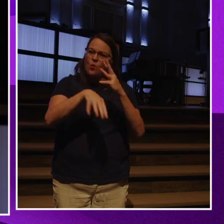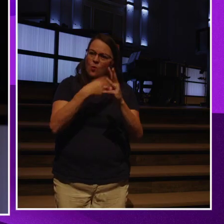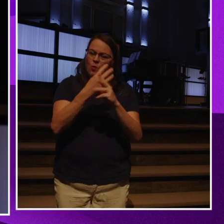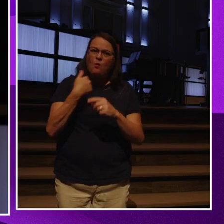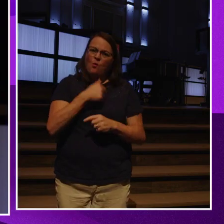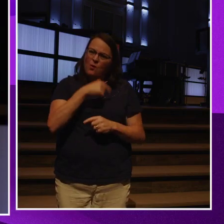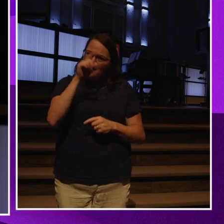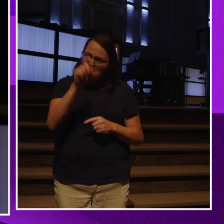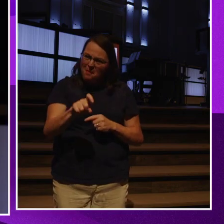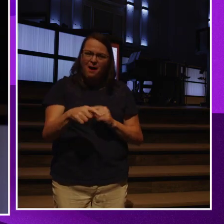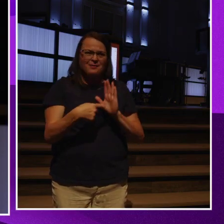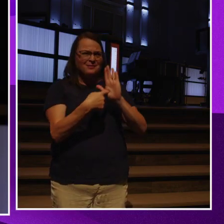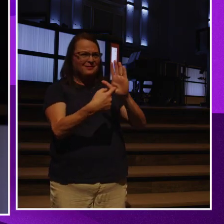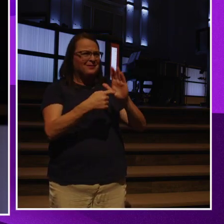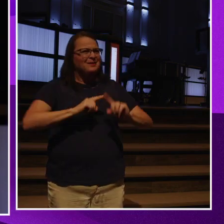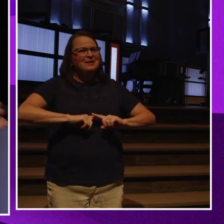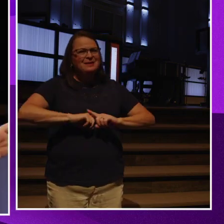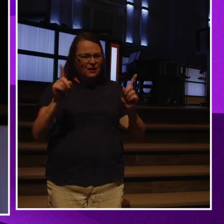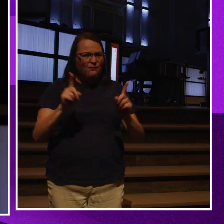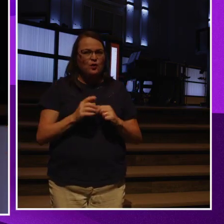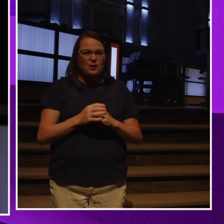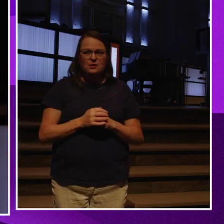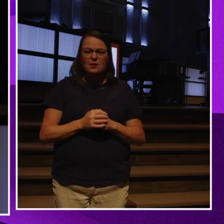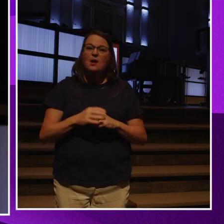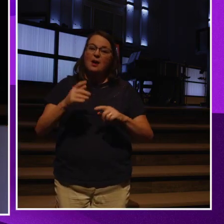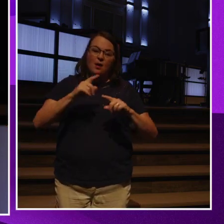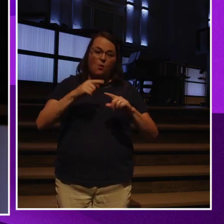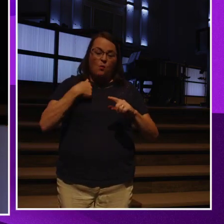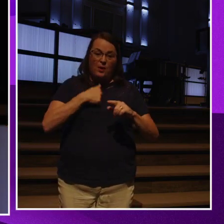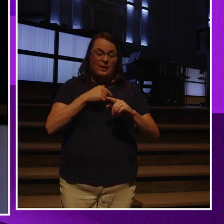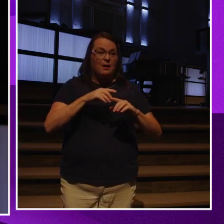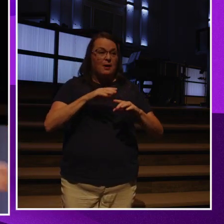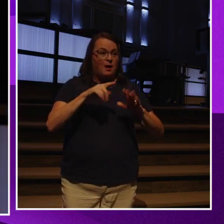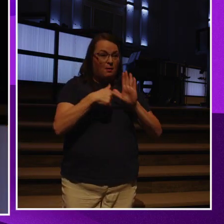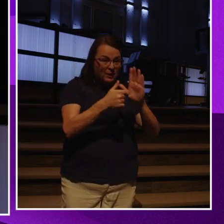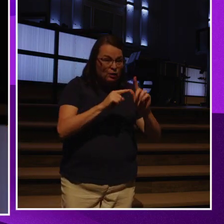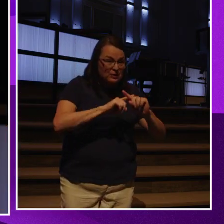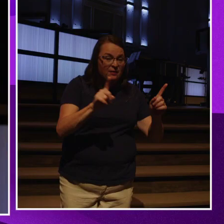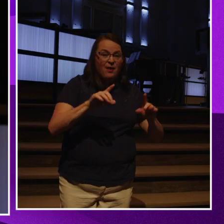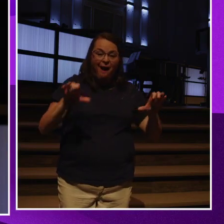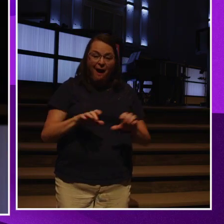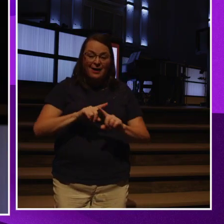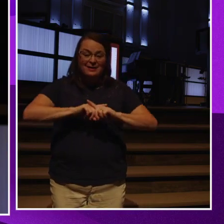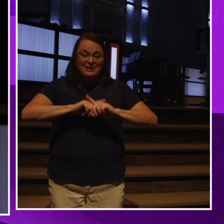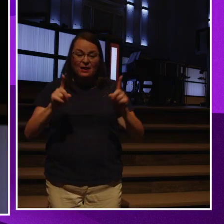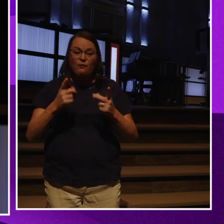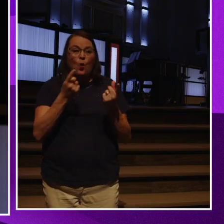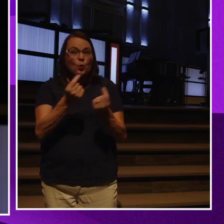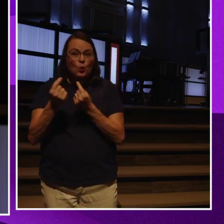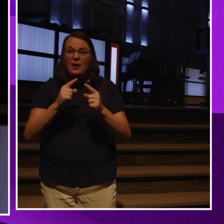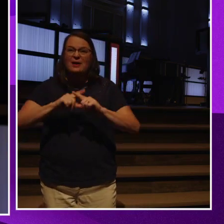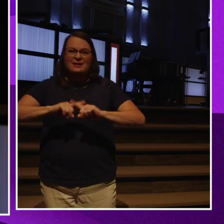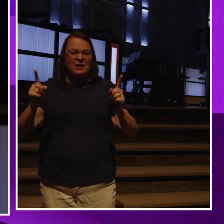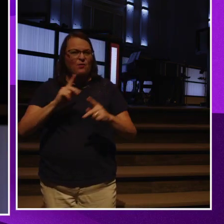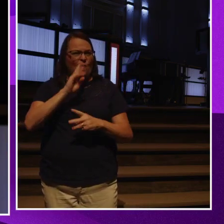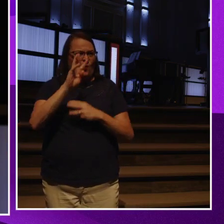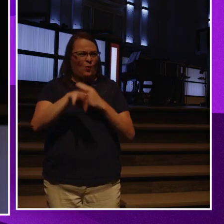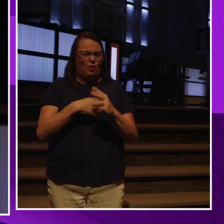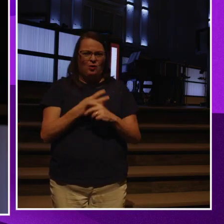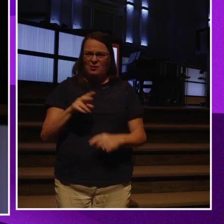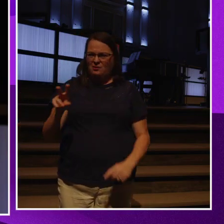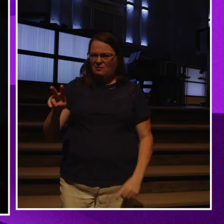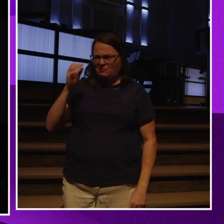different. You see, the thing is, when we appear different, when we act different, when we do things differently, the world is not going to understand